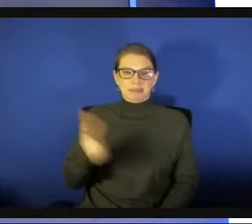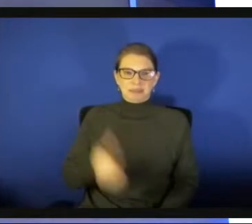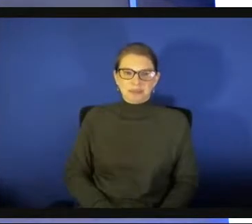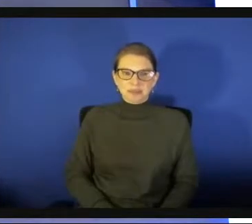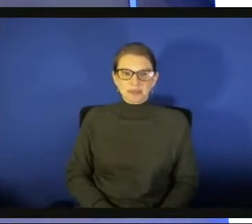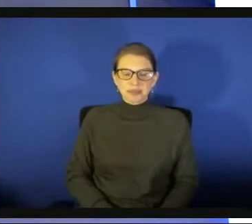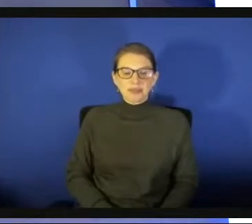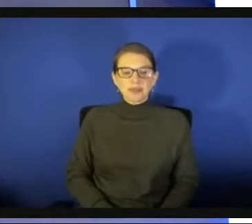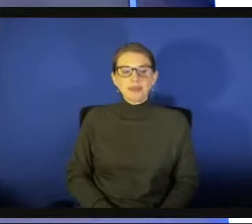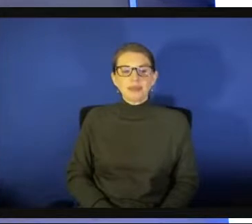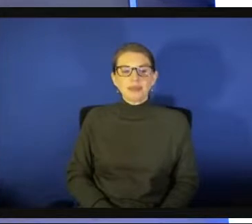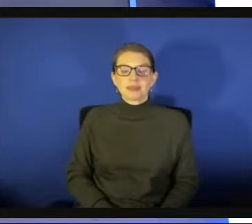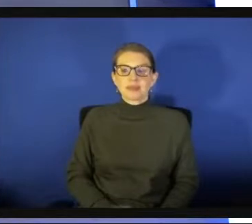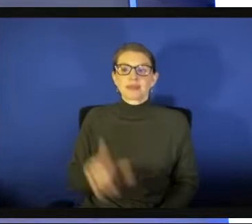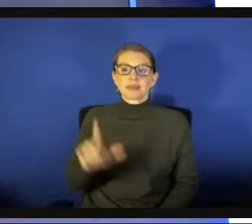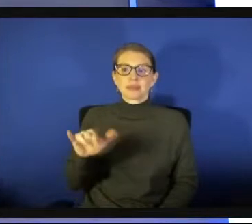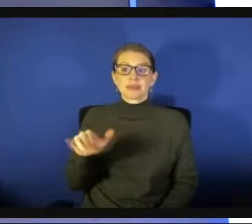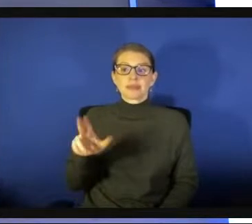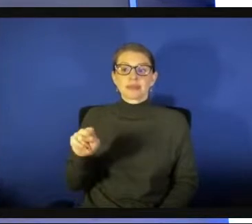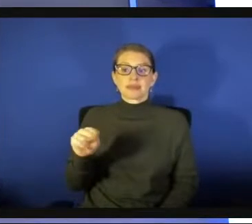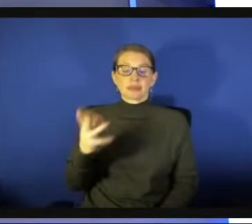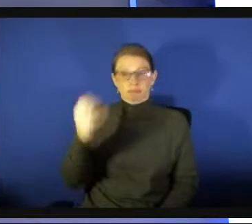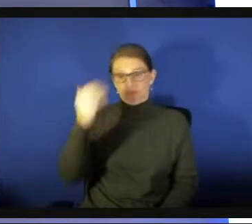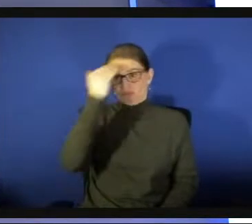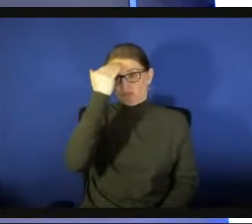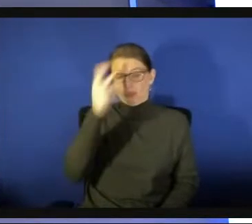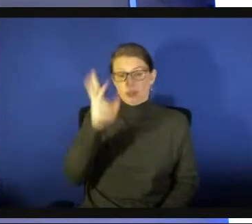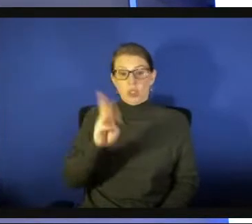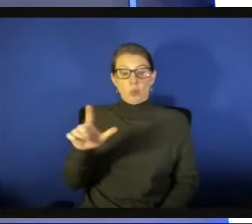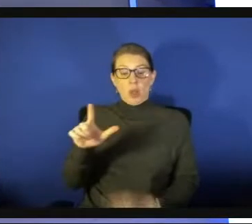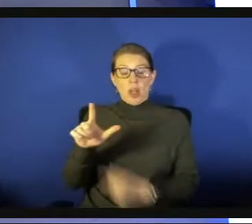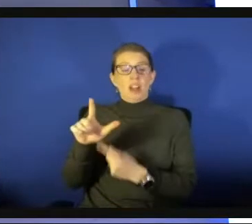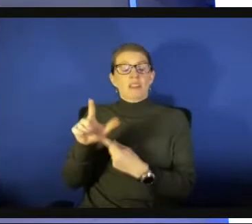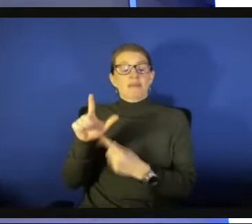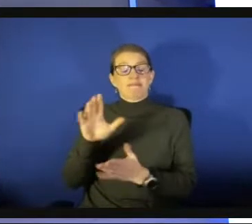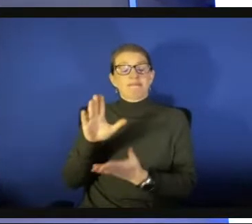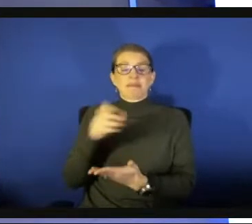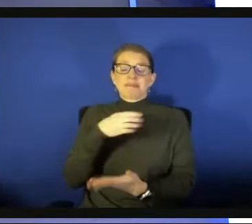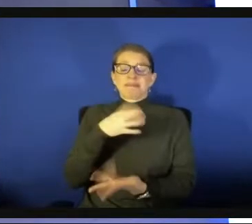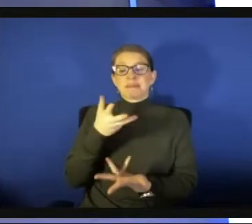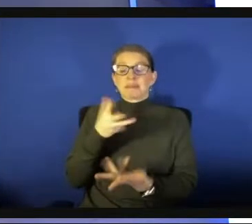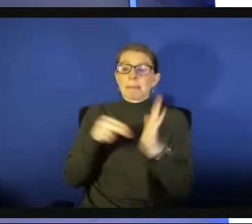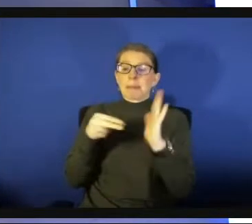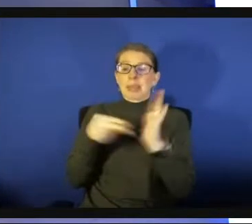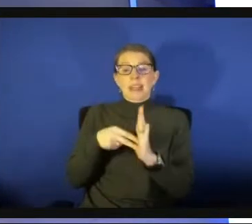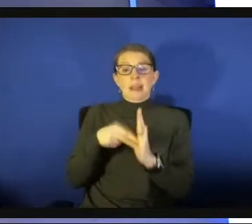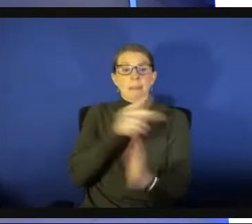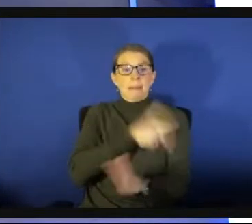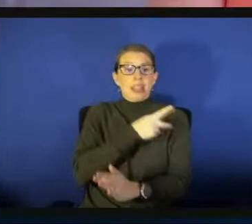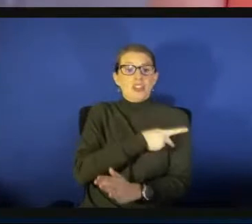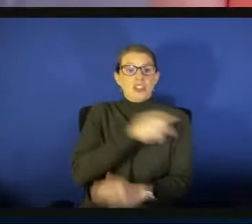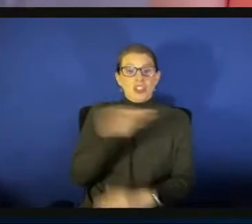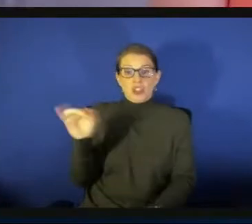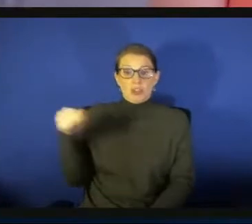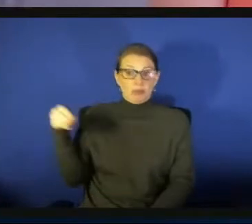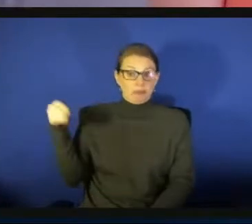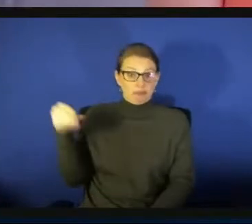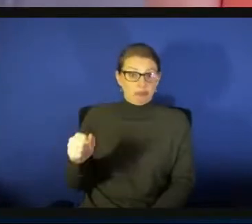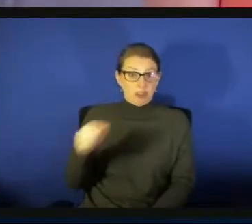there. Lynn would like to know, will a patient's insurance or Medicare cover proton therapy?